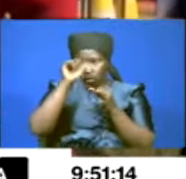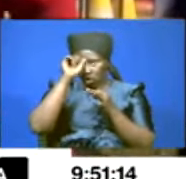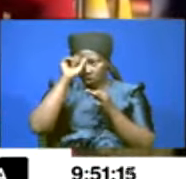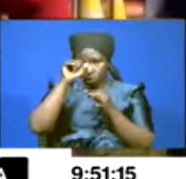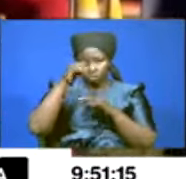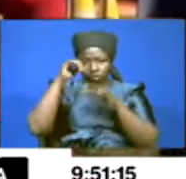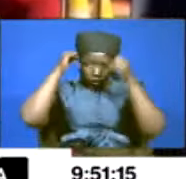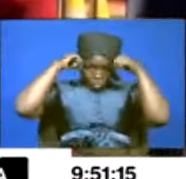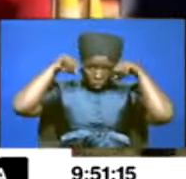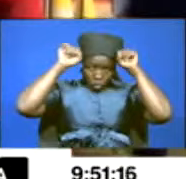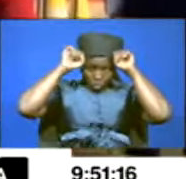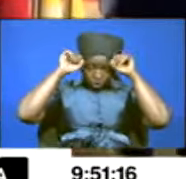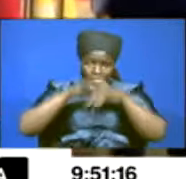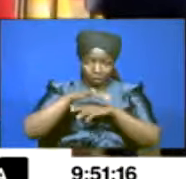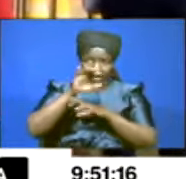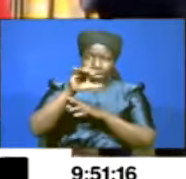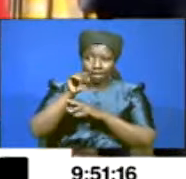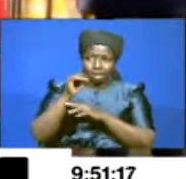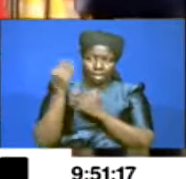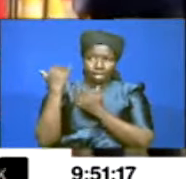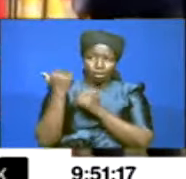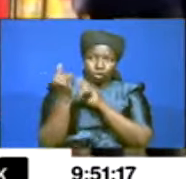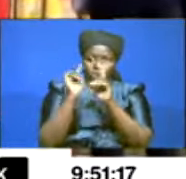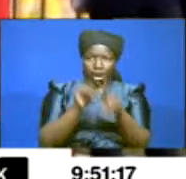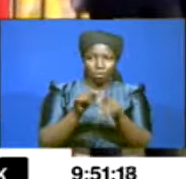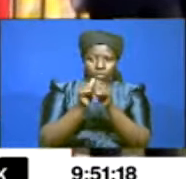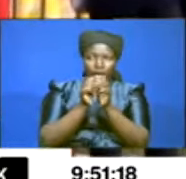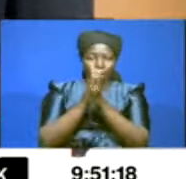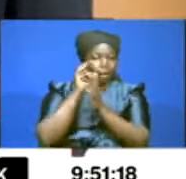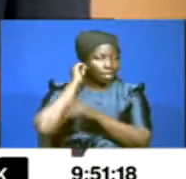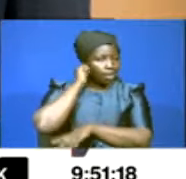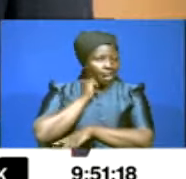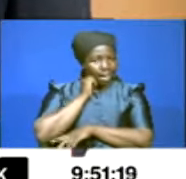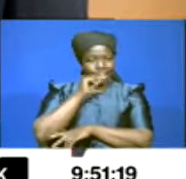the event alongside Nandi Governor Stephen Sang.